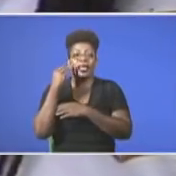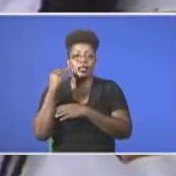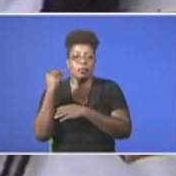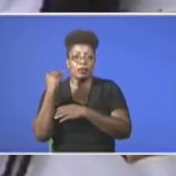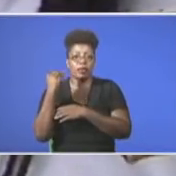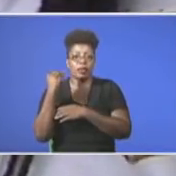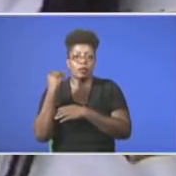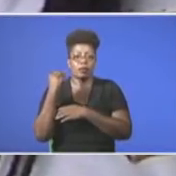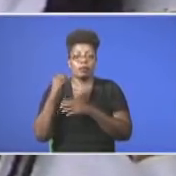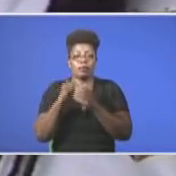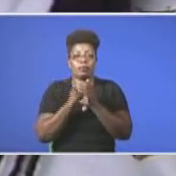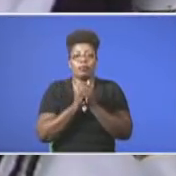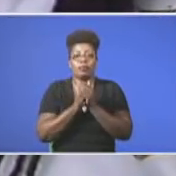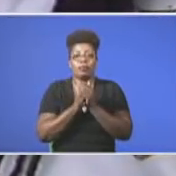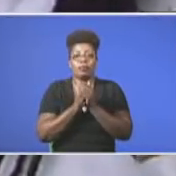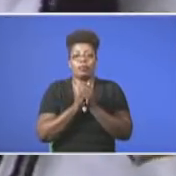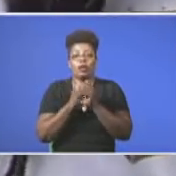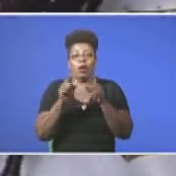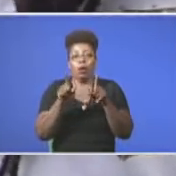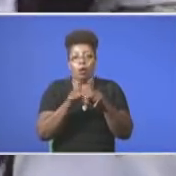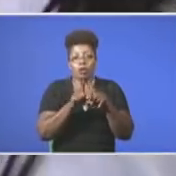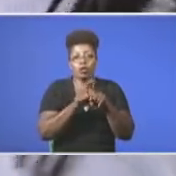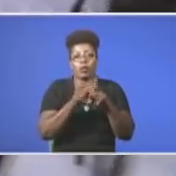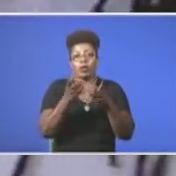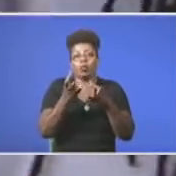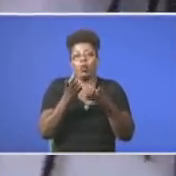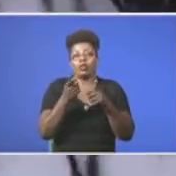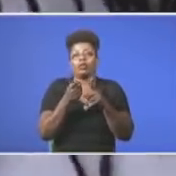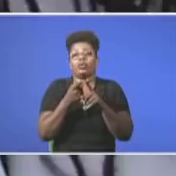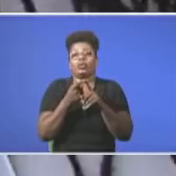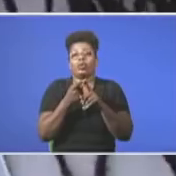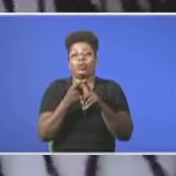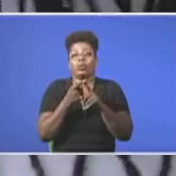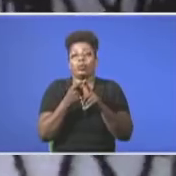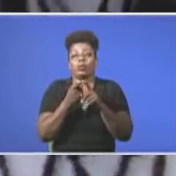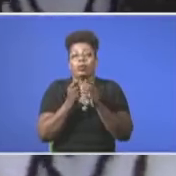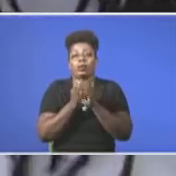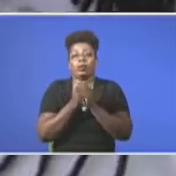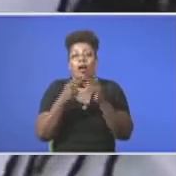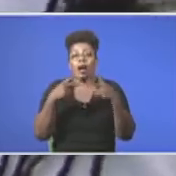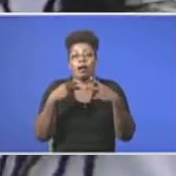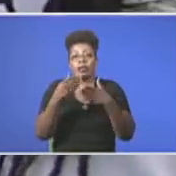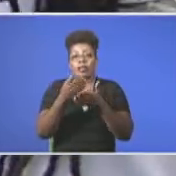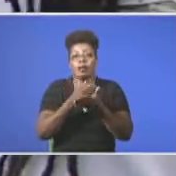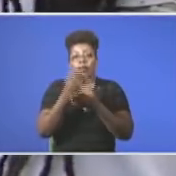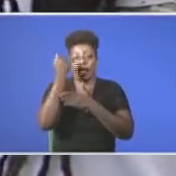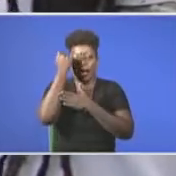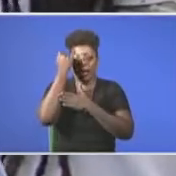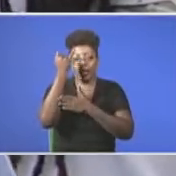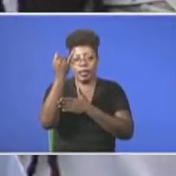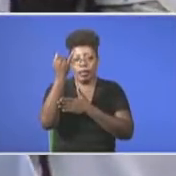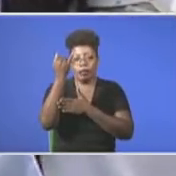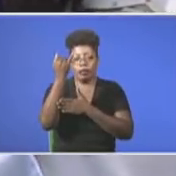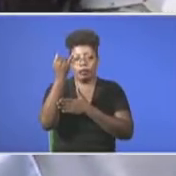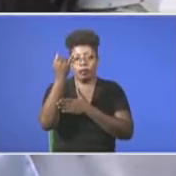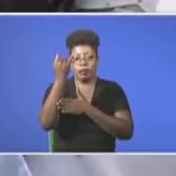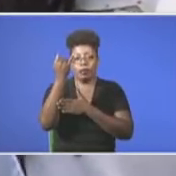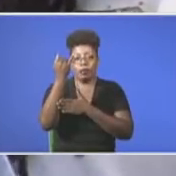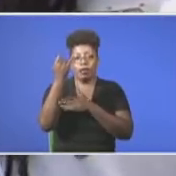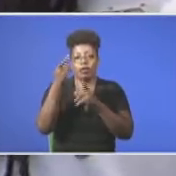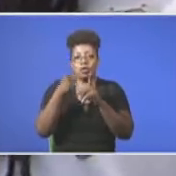And it also, we want to insert some of our ideas to